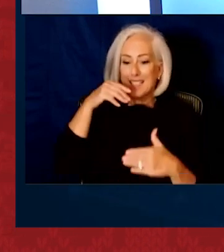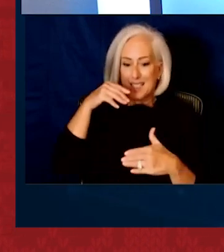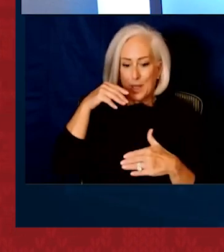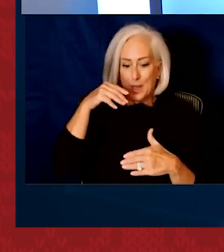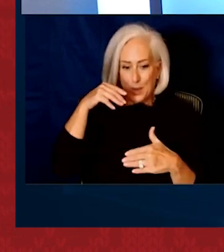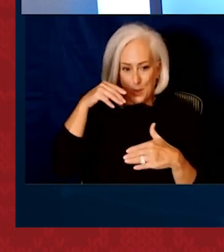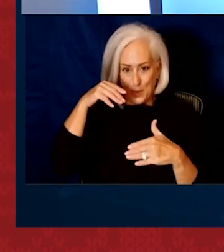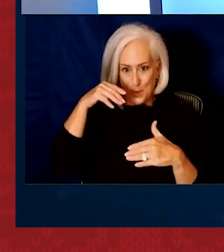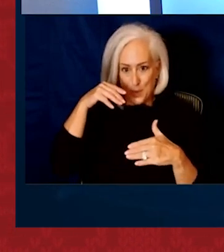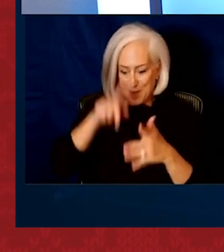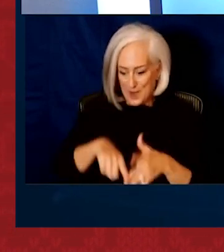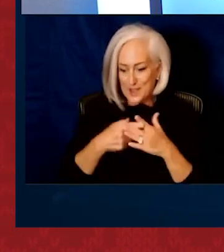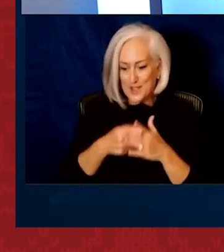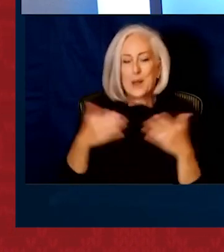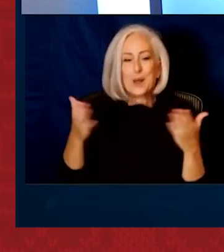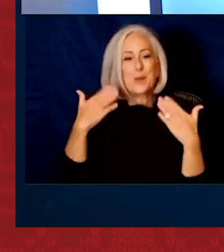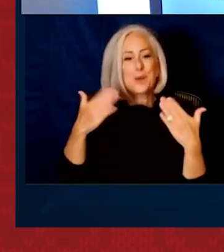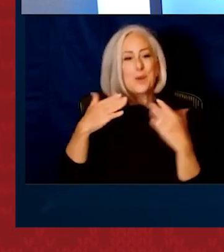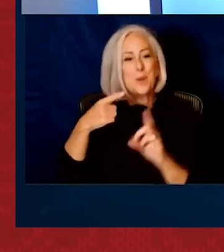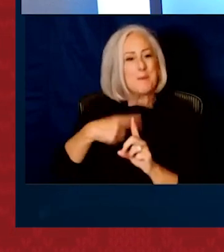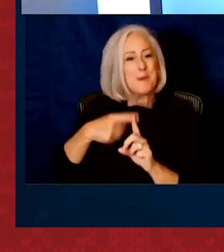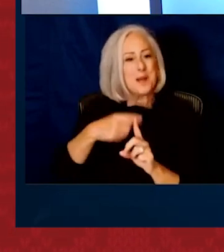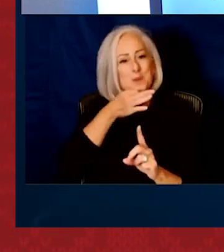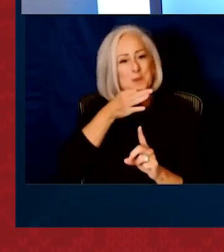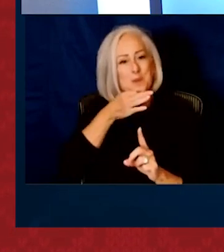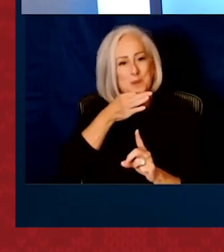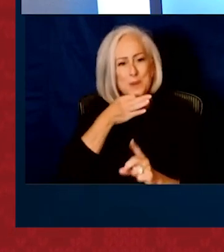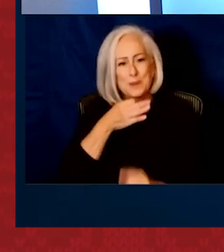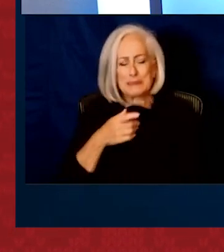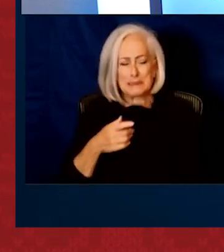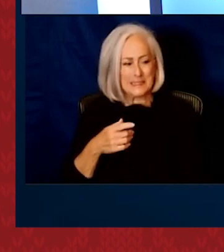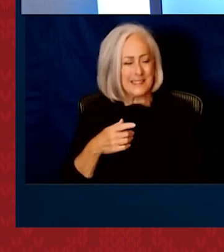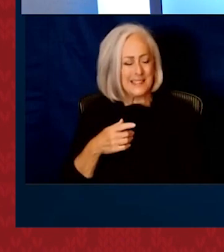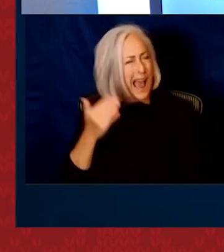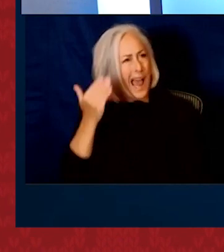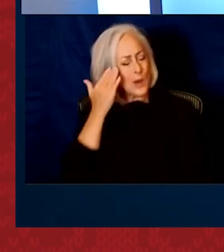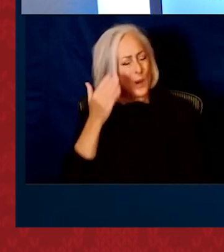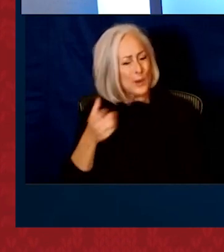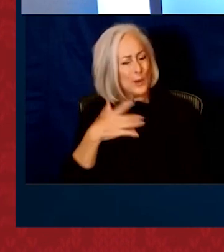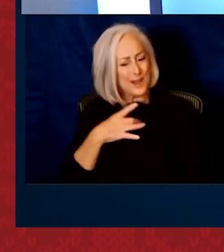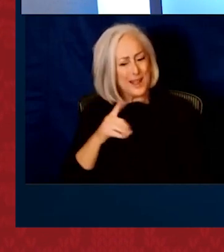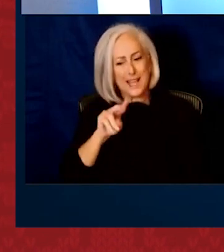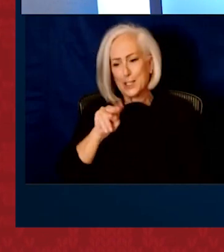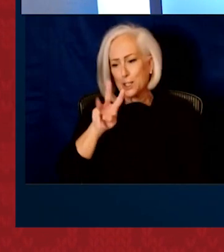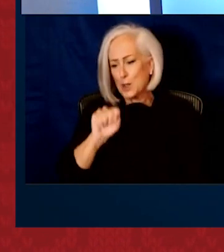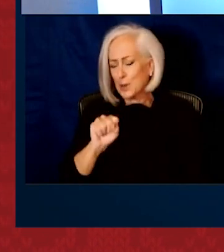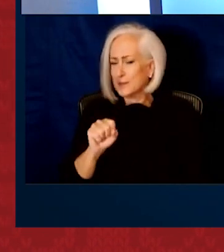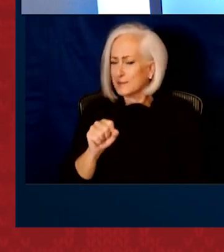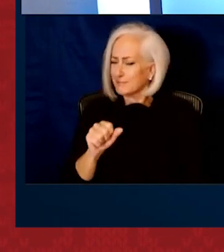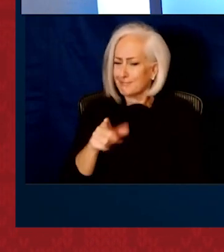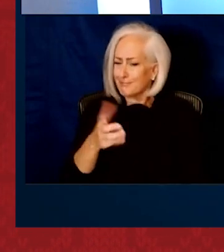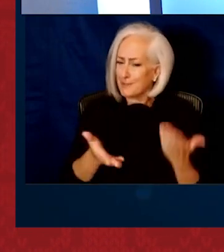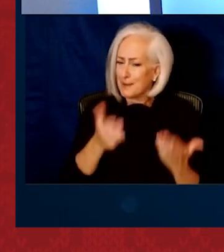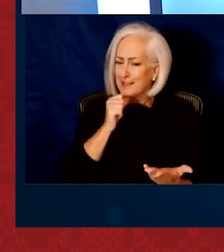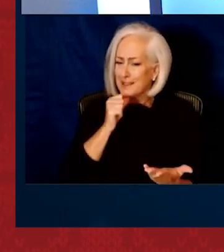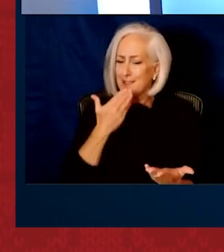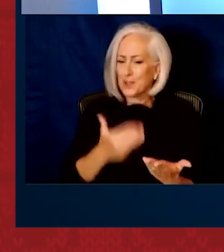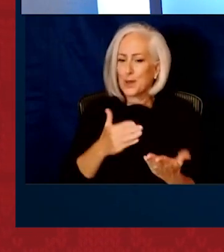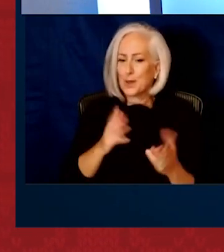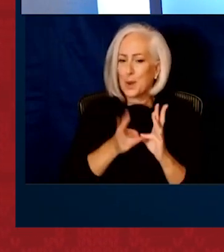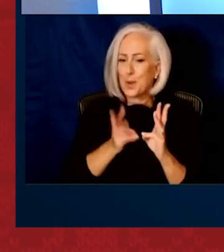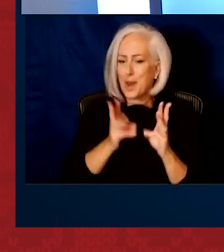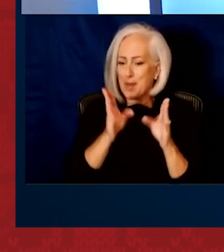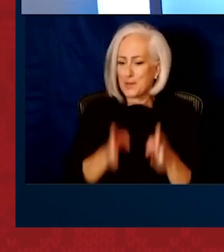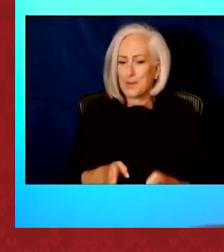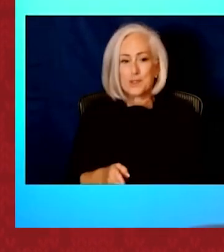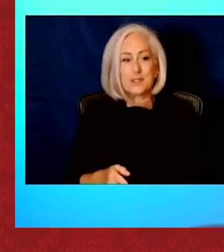you're a news I know. person. I'm not sure you're a good Kind of a weather stretch. person. It's just a thought. Just a thought. I mean, we occasionally still get bites in November and